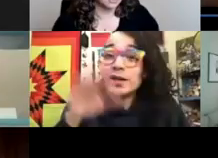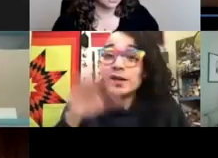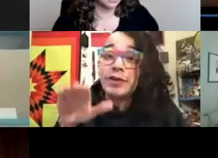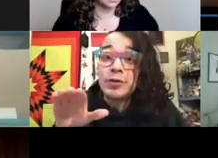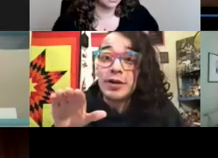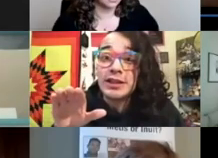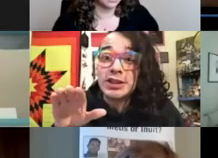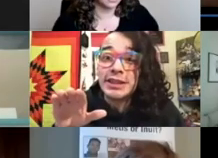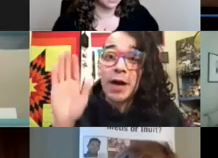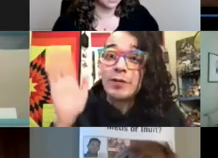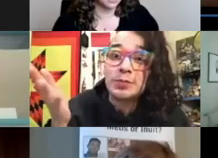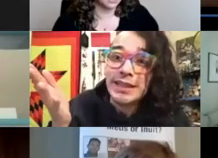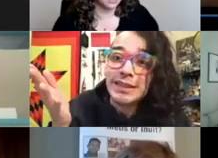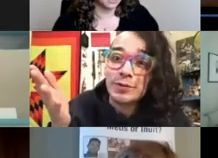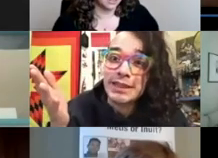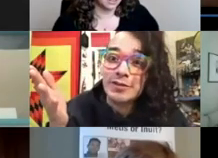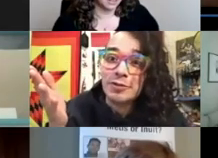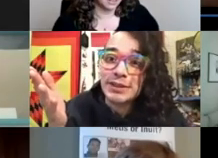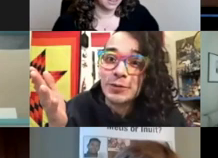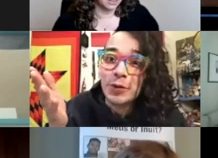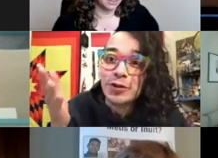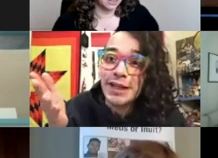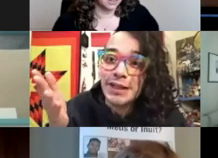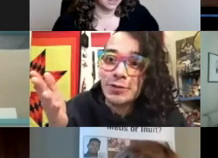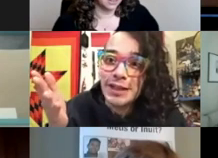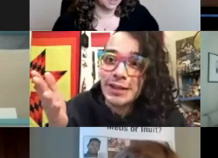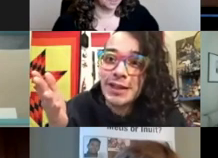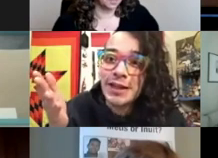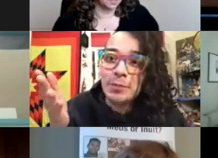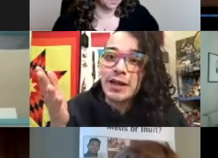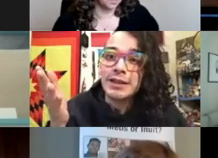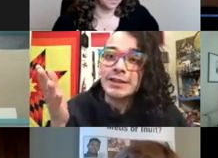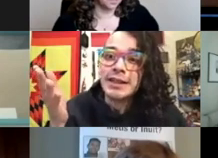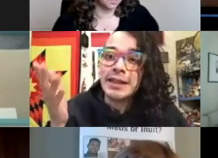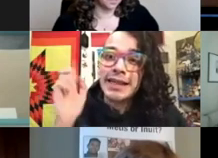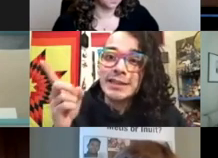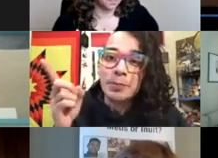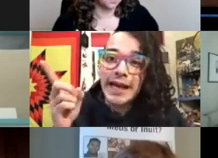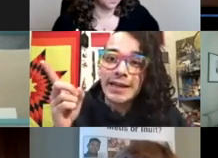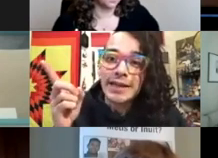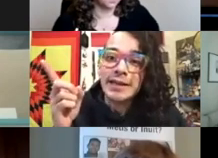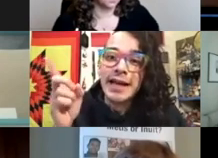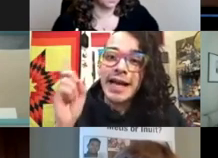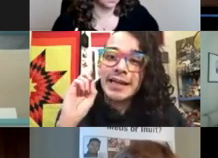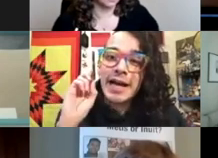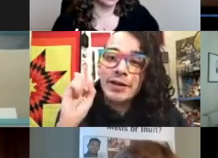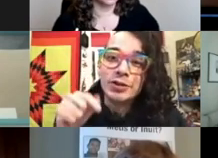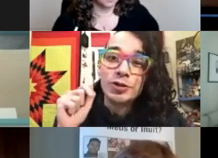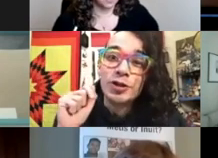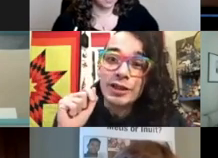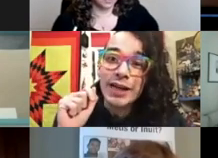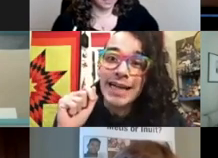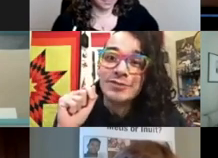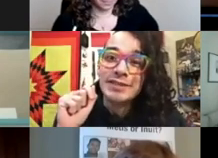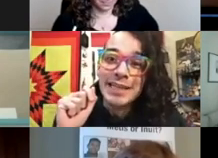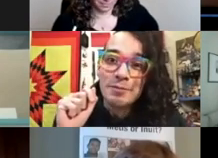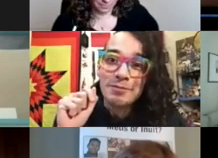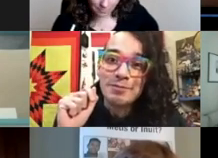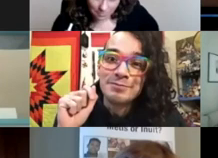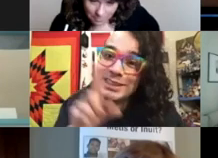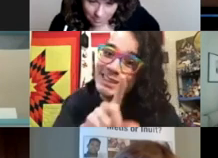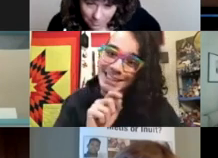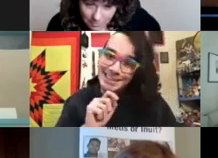I wanted to very quickly just say, I wish Brendan was here from Assiniboine Credit Union, because he's a bank, and I bet you look attractive to